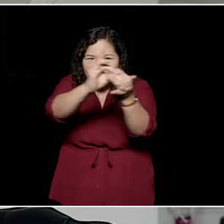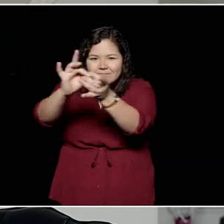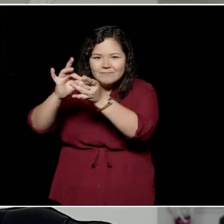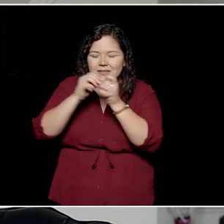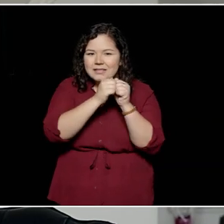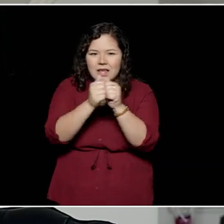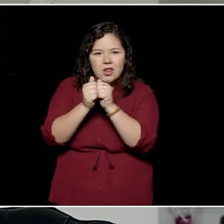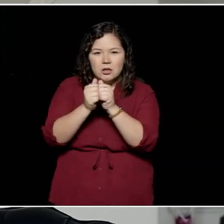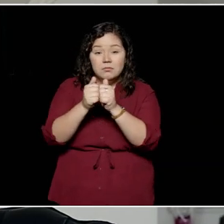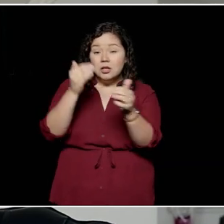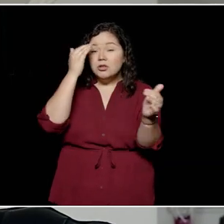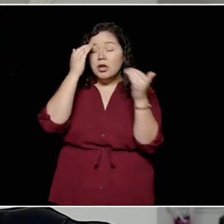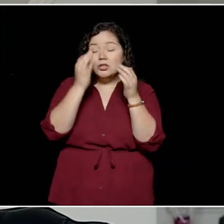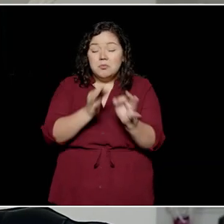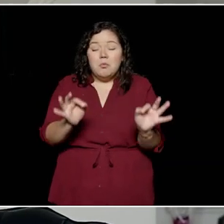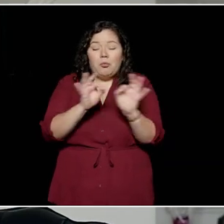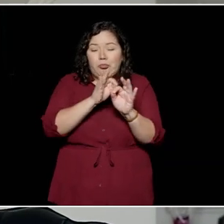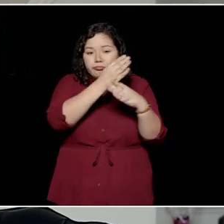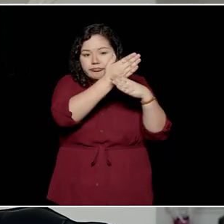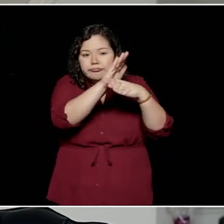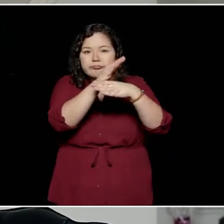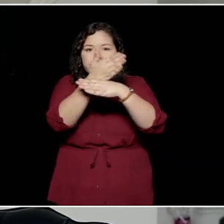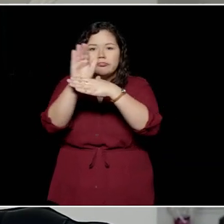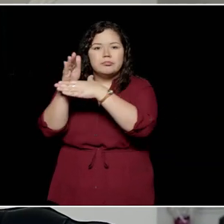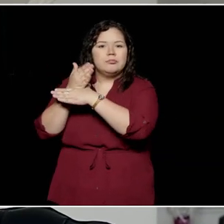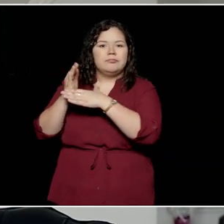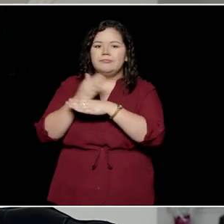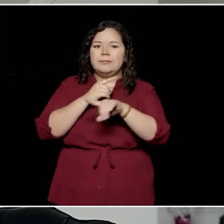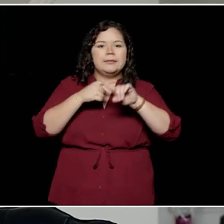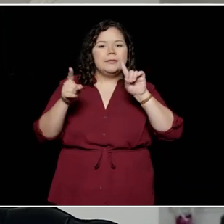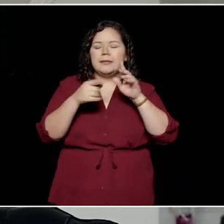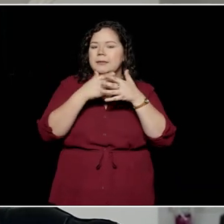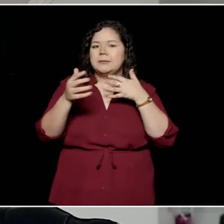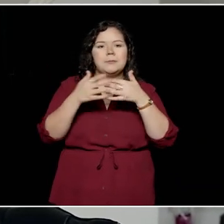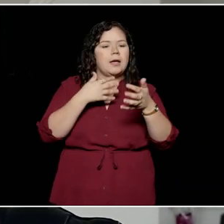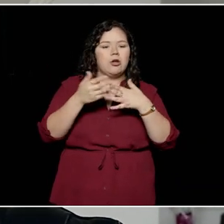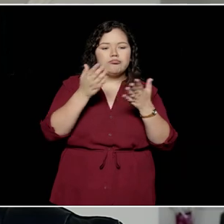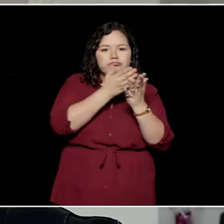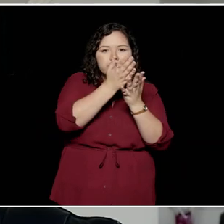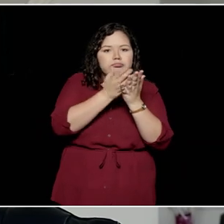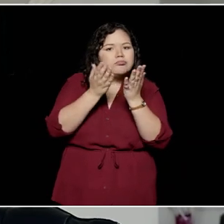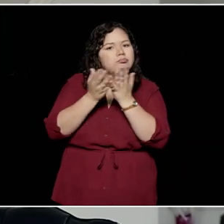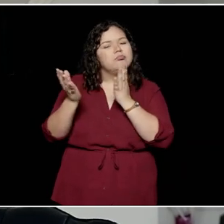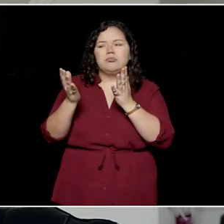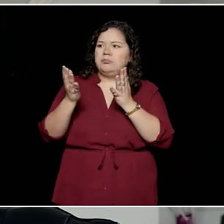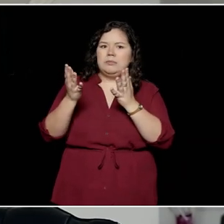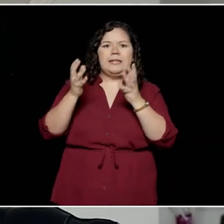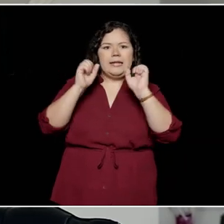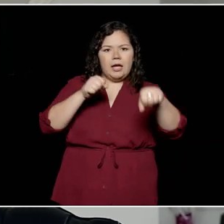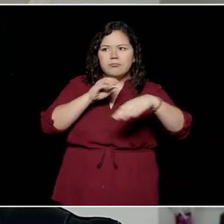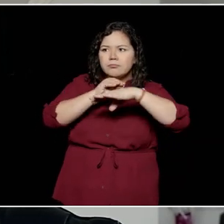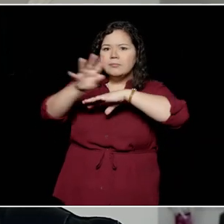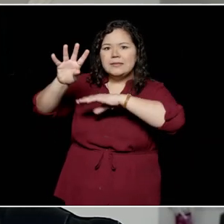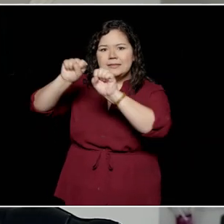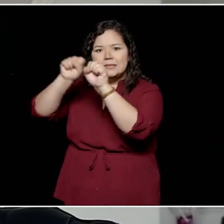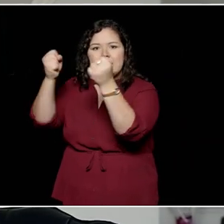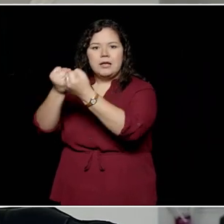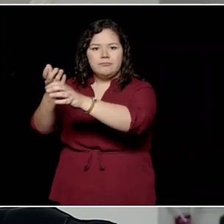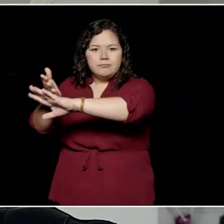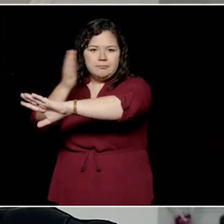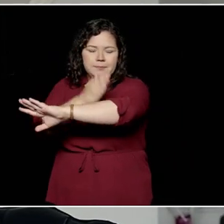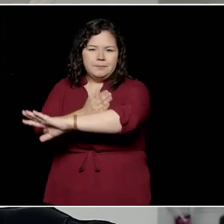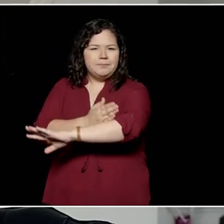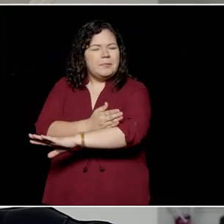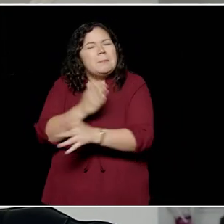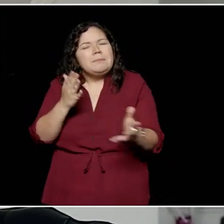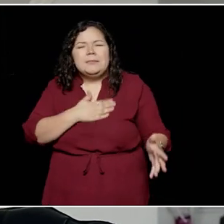all fields of knowledge are connected, that knowledge should be shared within and across disciplines and broadly throughout